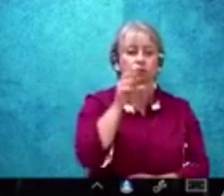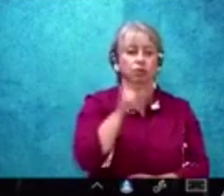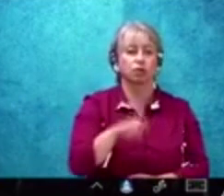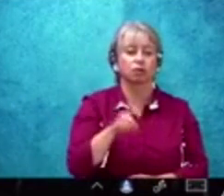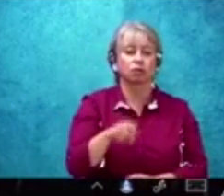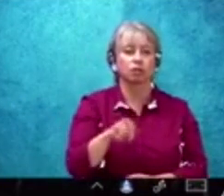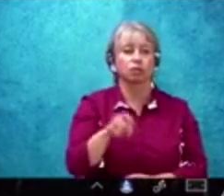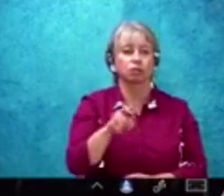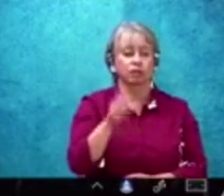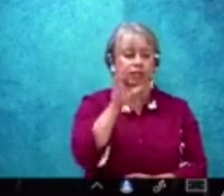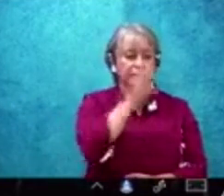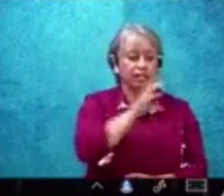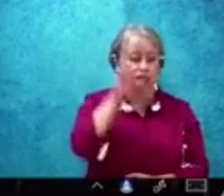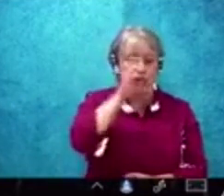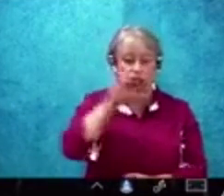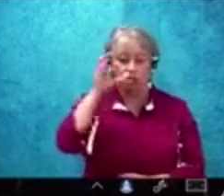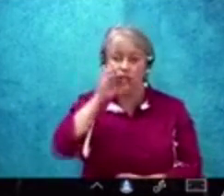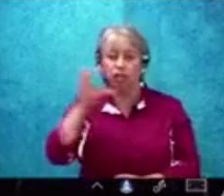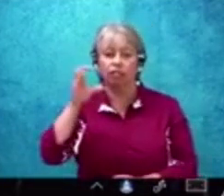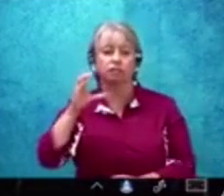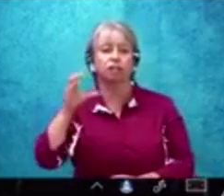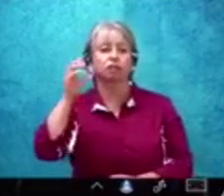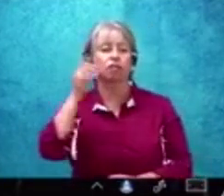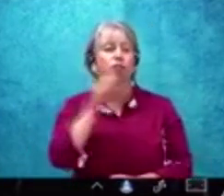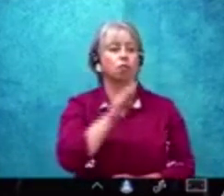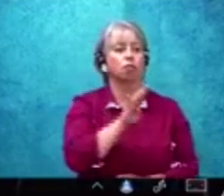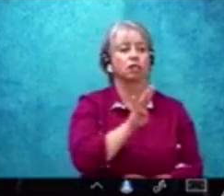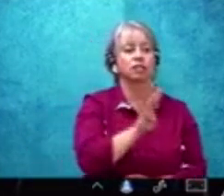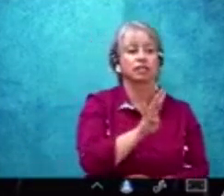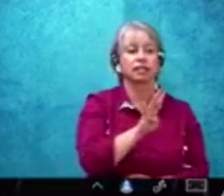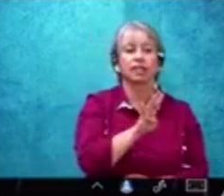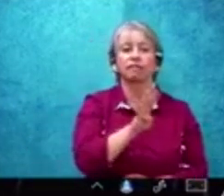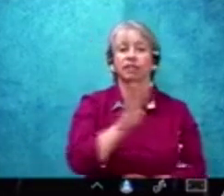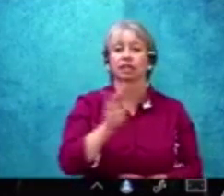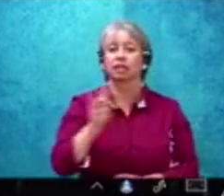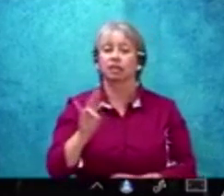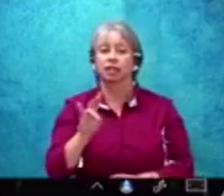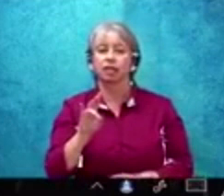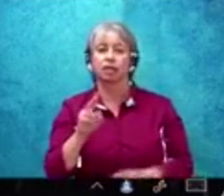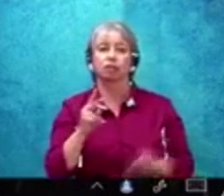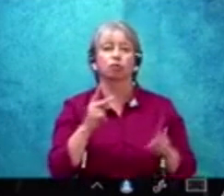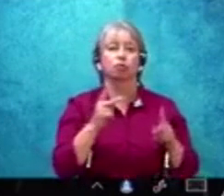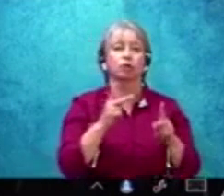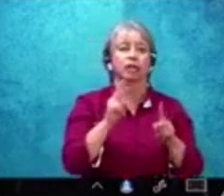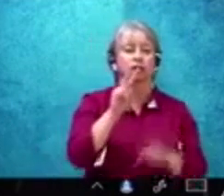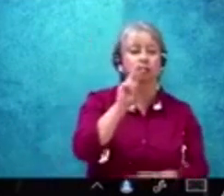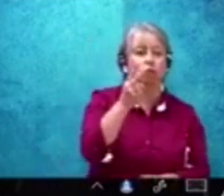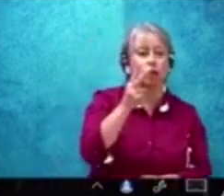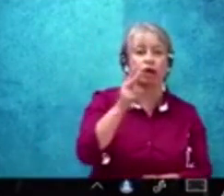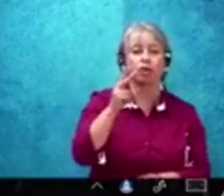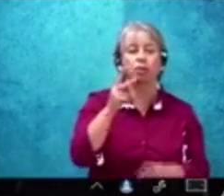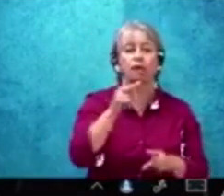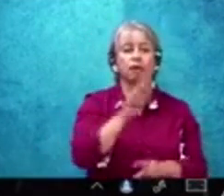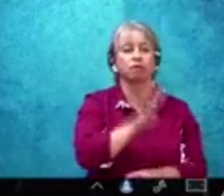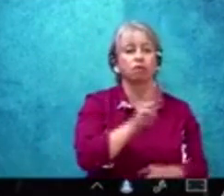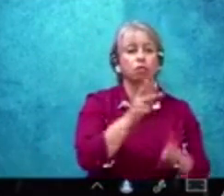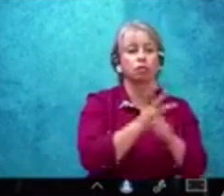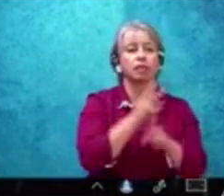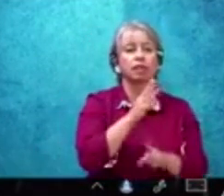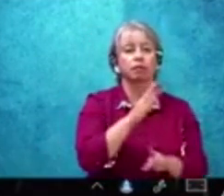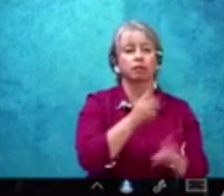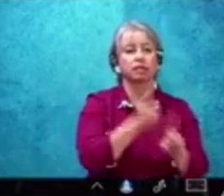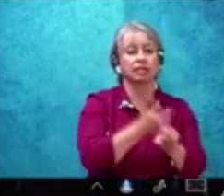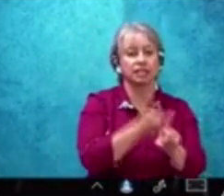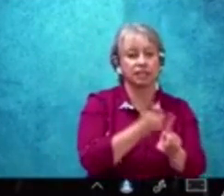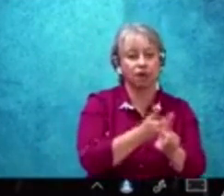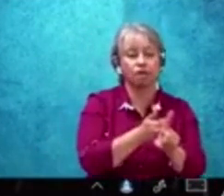but we found that it was a 4 and a 7. We squared them by multiplying them by themselves. And if we're solving for c,